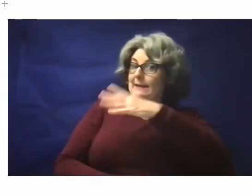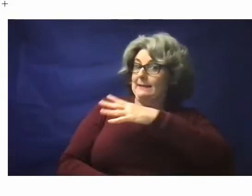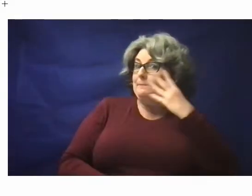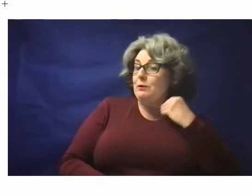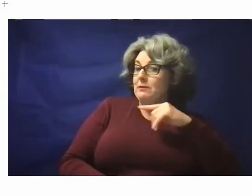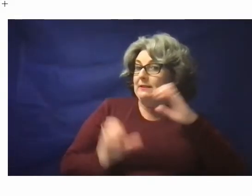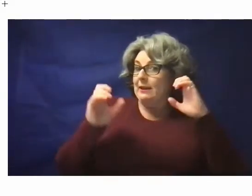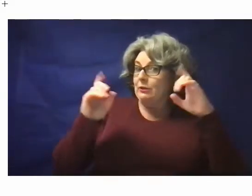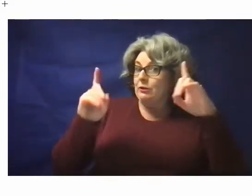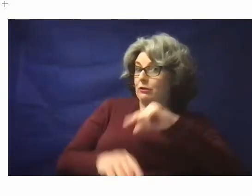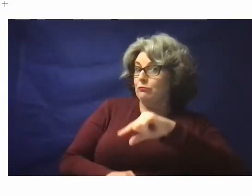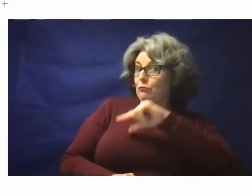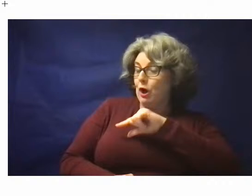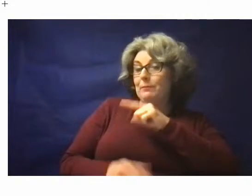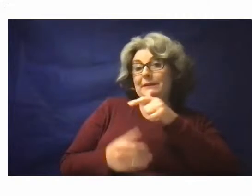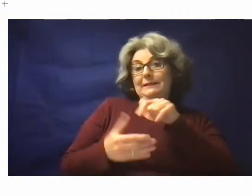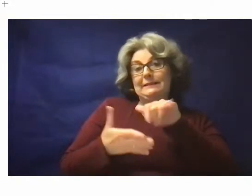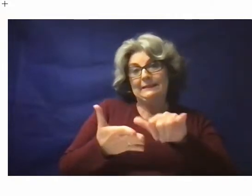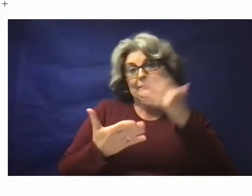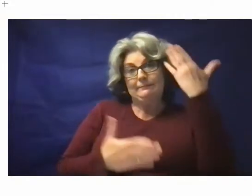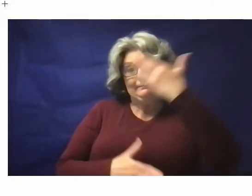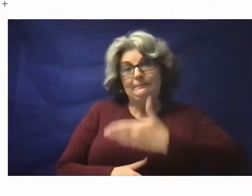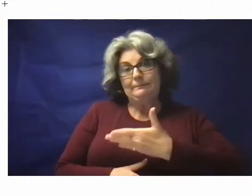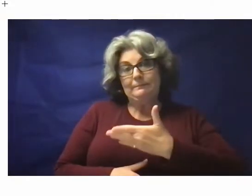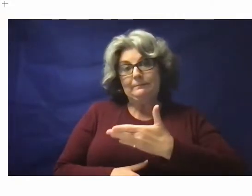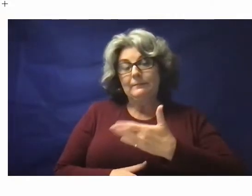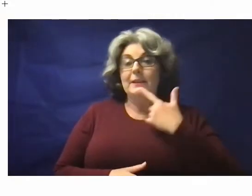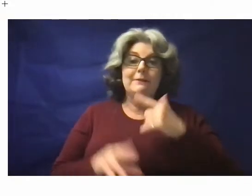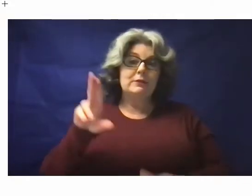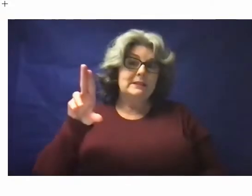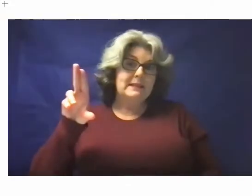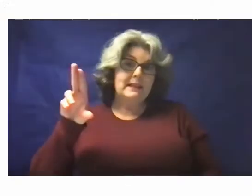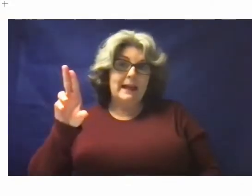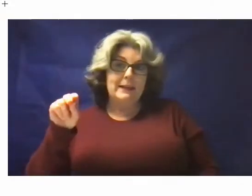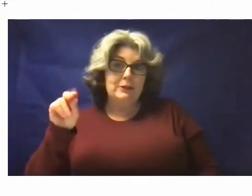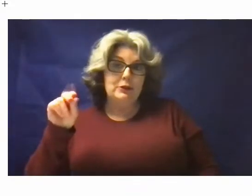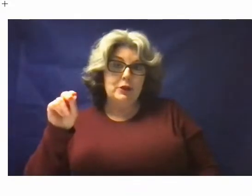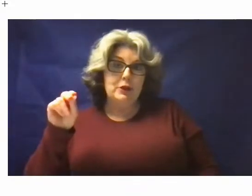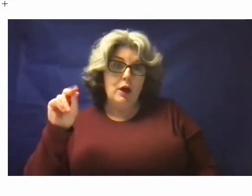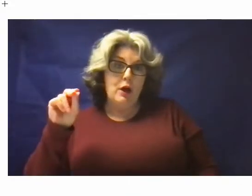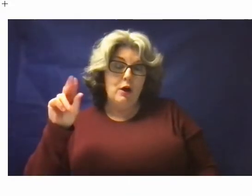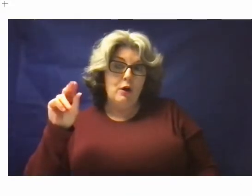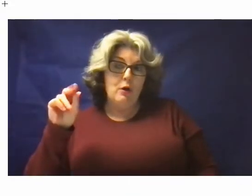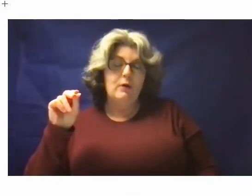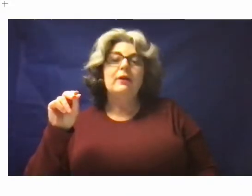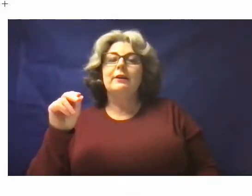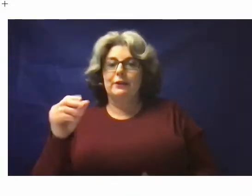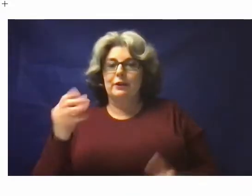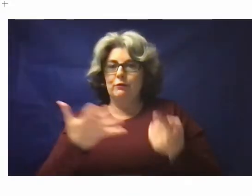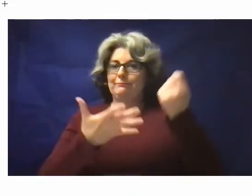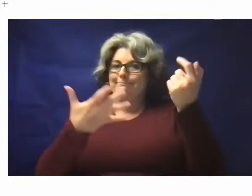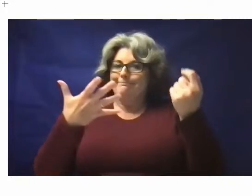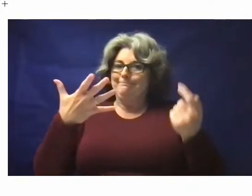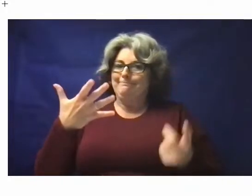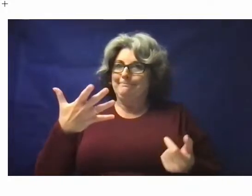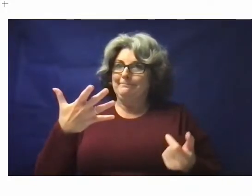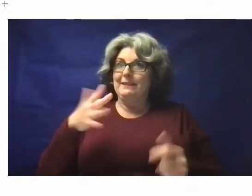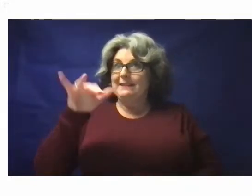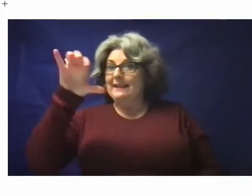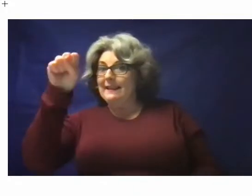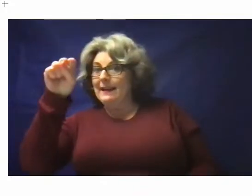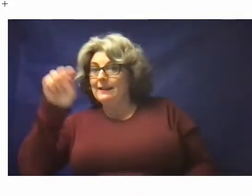for the position. And if you say no to any of these questions, you will be screened out. So where it says yes or no and you say